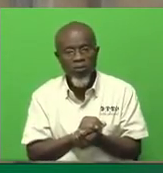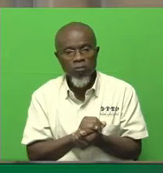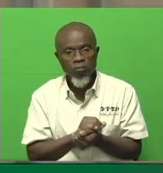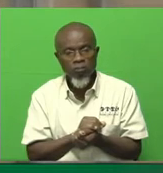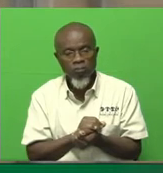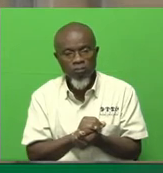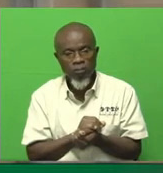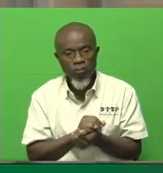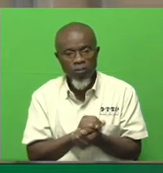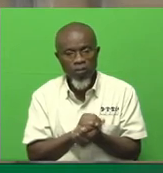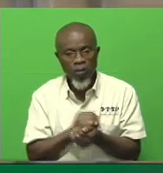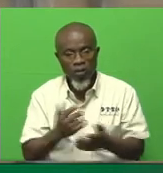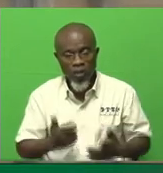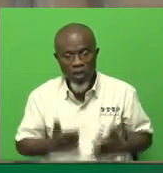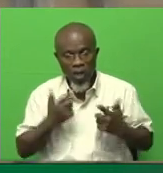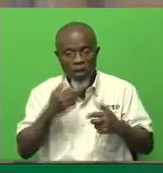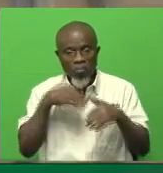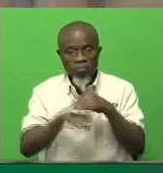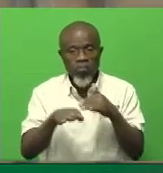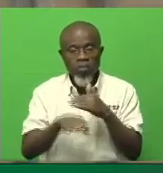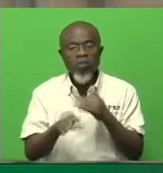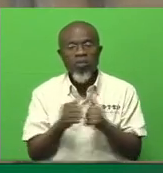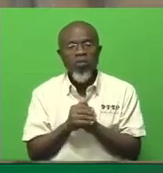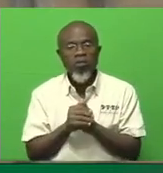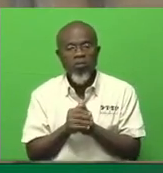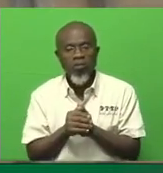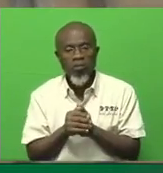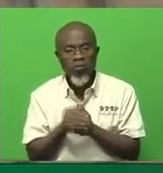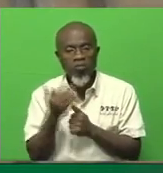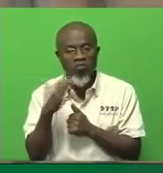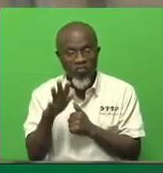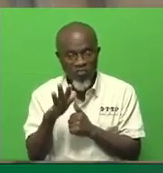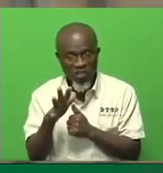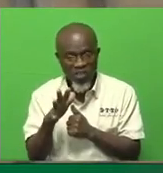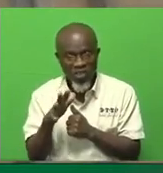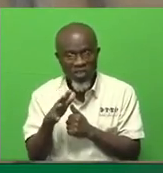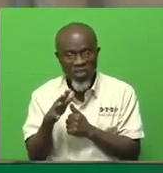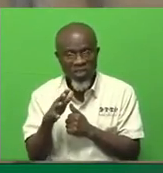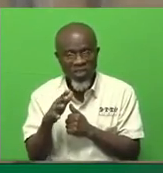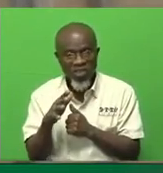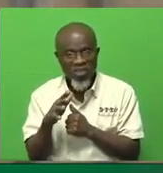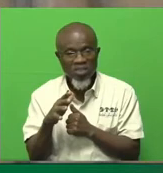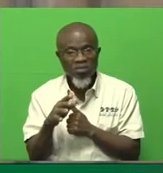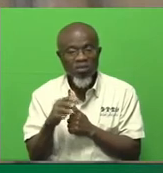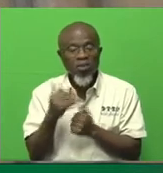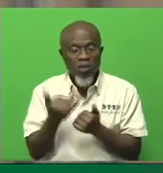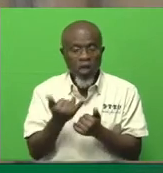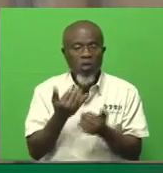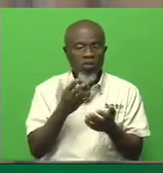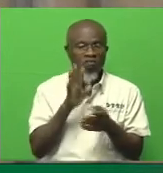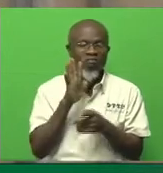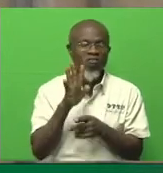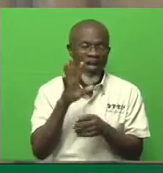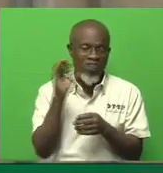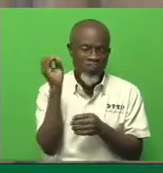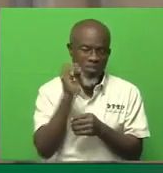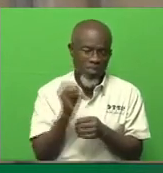live words you know what it is now 5.7 we have decreased it significantly